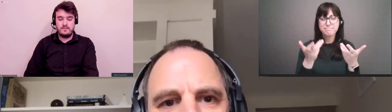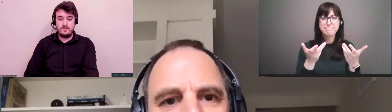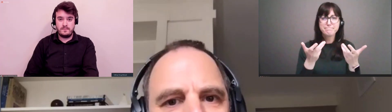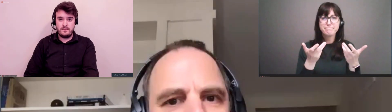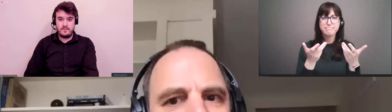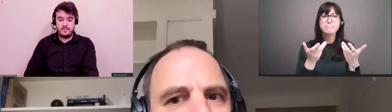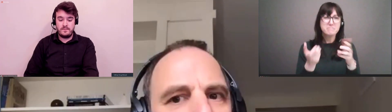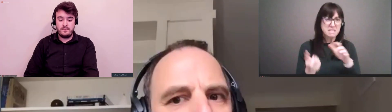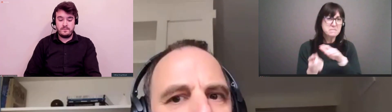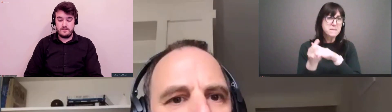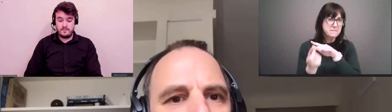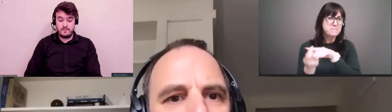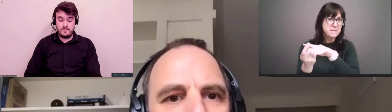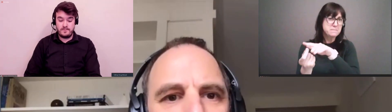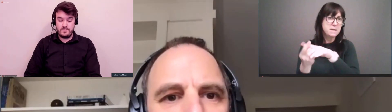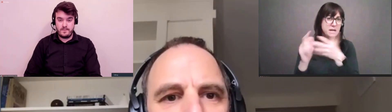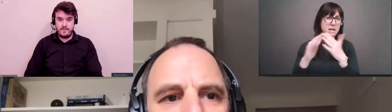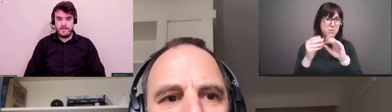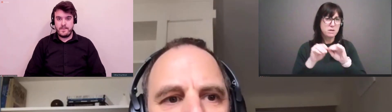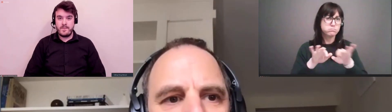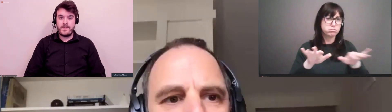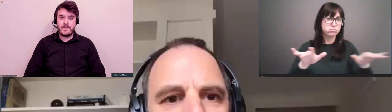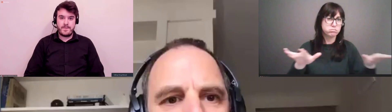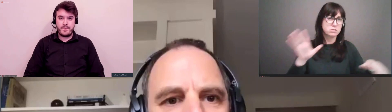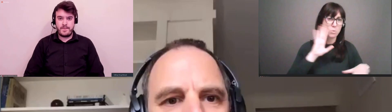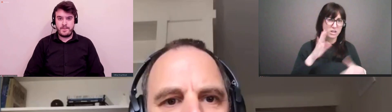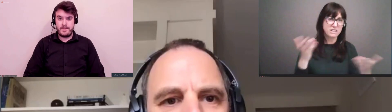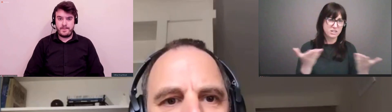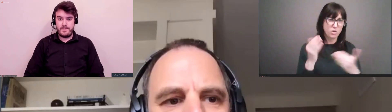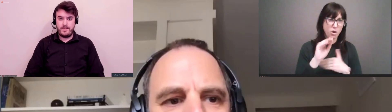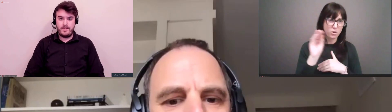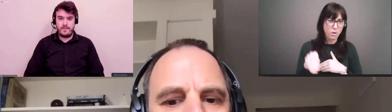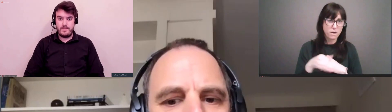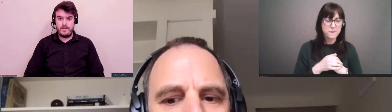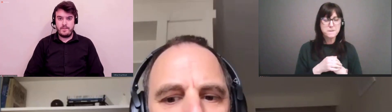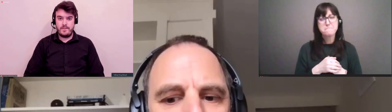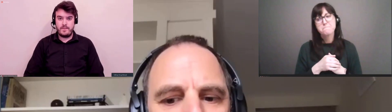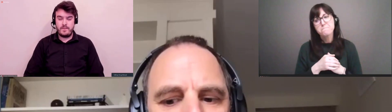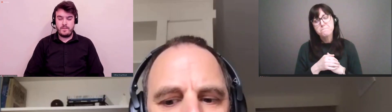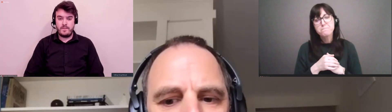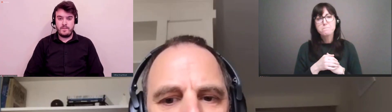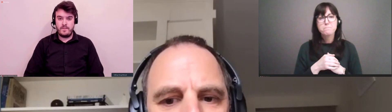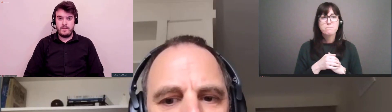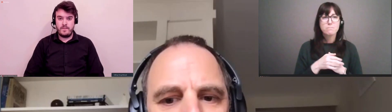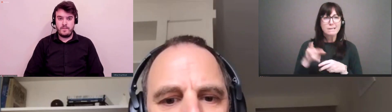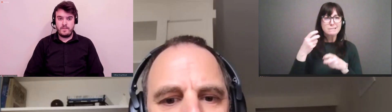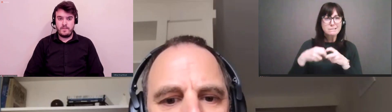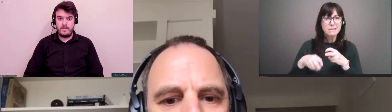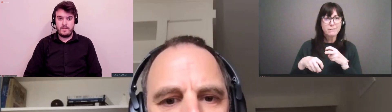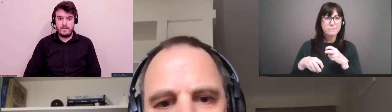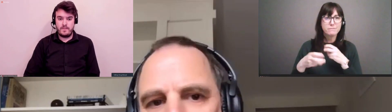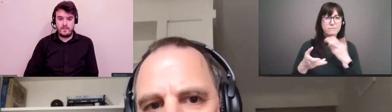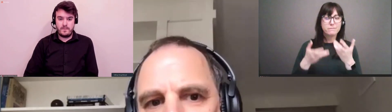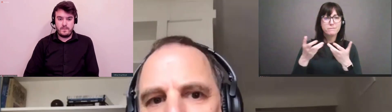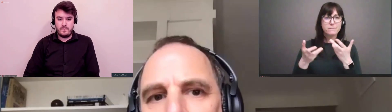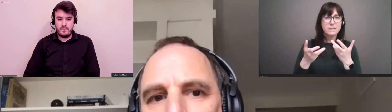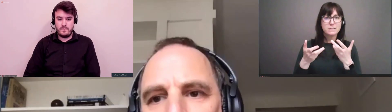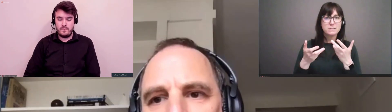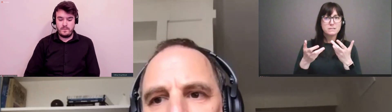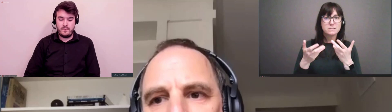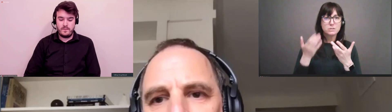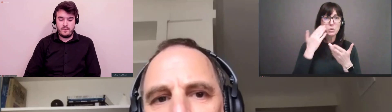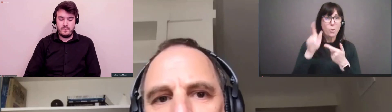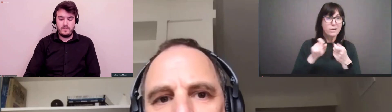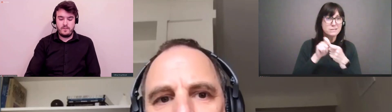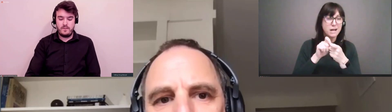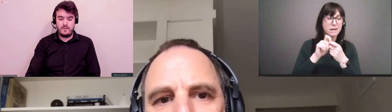cases and continued spread in Ottawa. It's hard to say exactly when we're going to